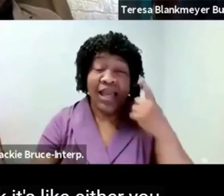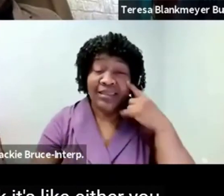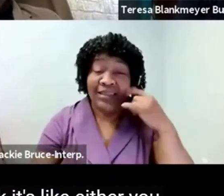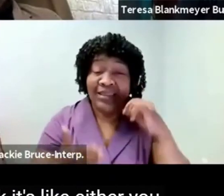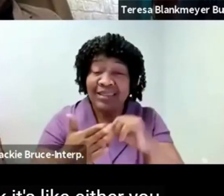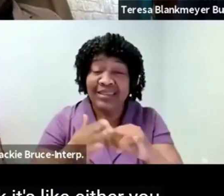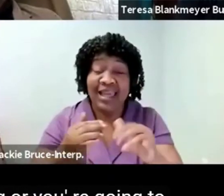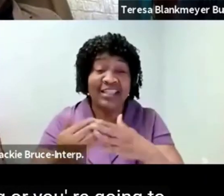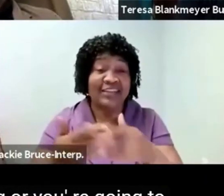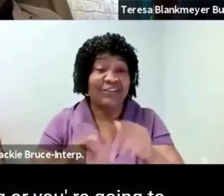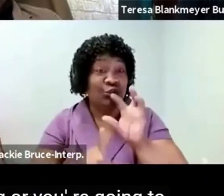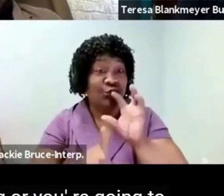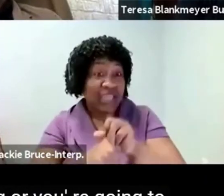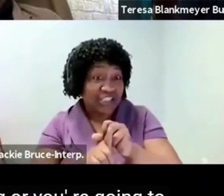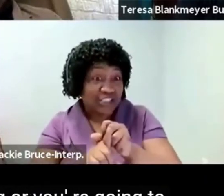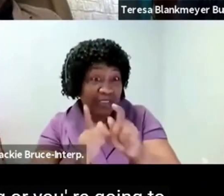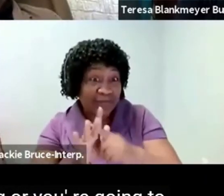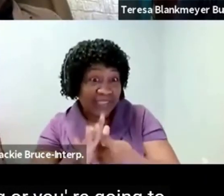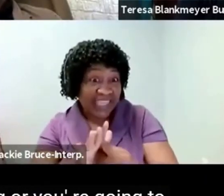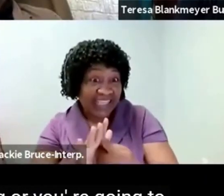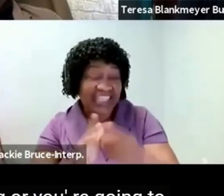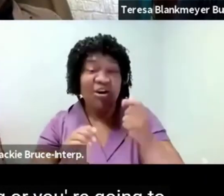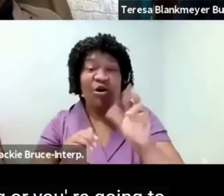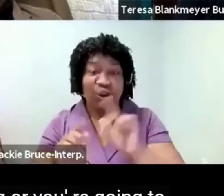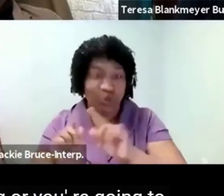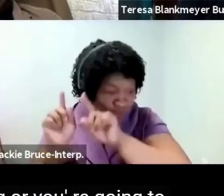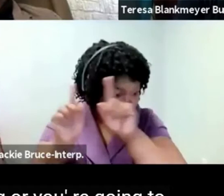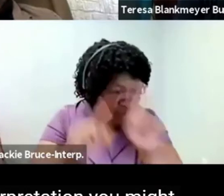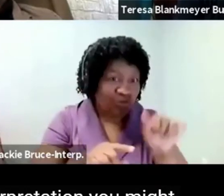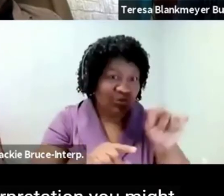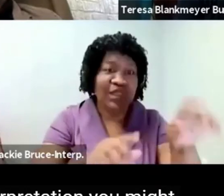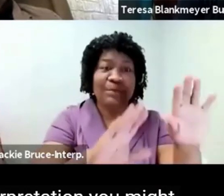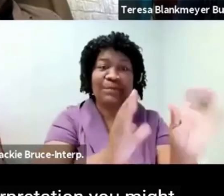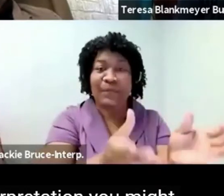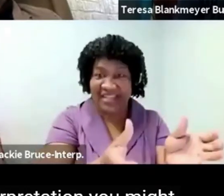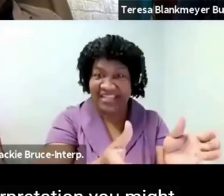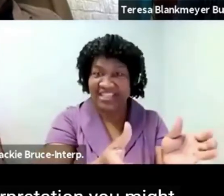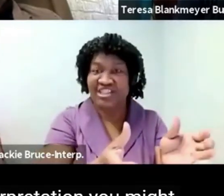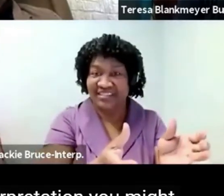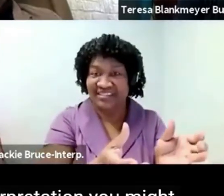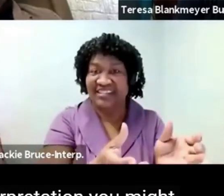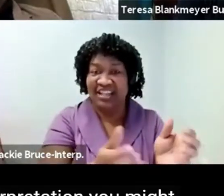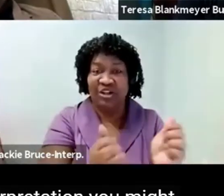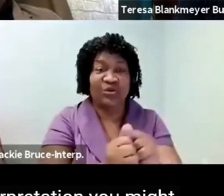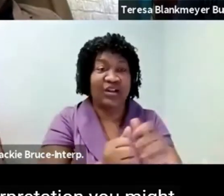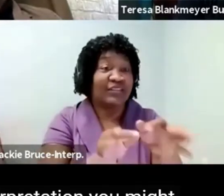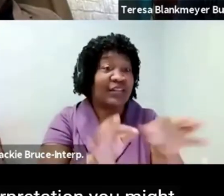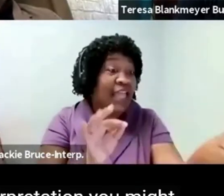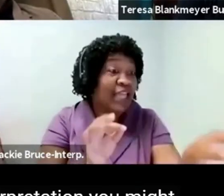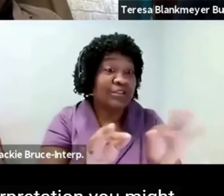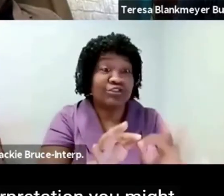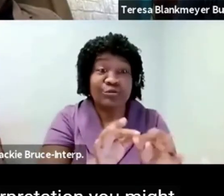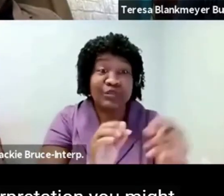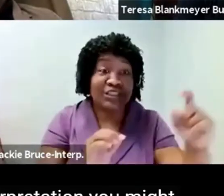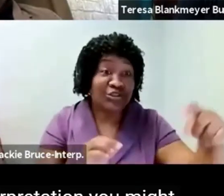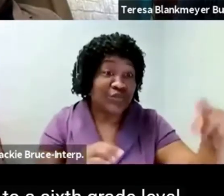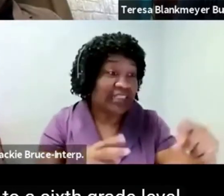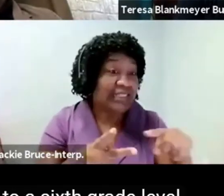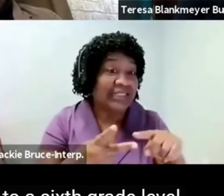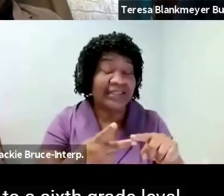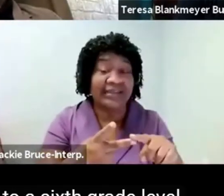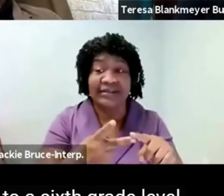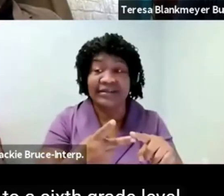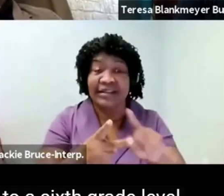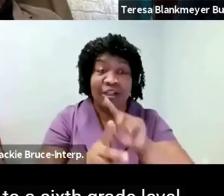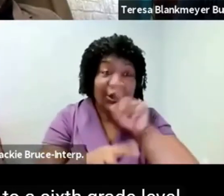like either you catch them right in the beginning or you're going to their population with the language interpretation you might need,